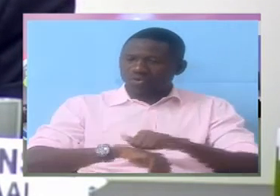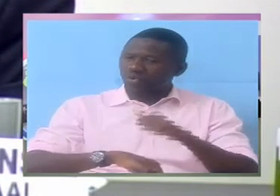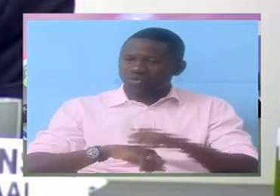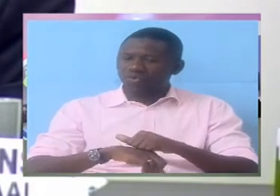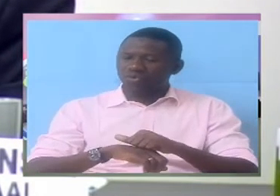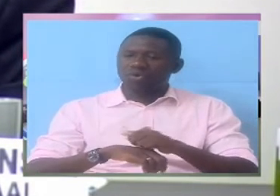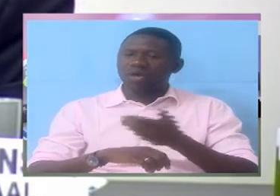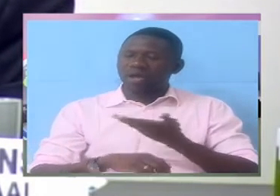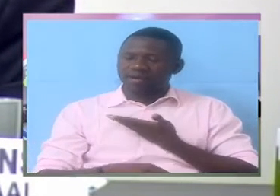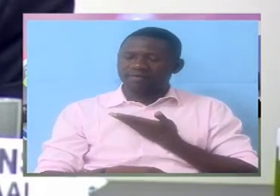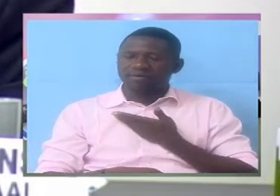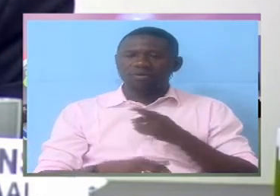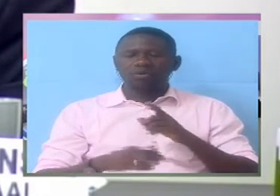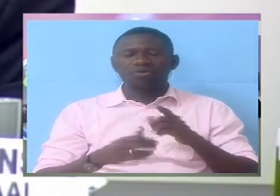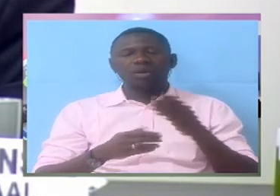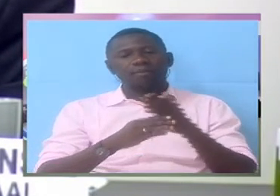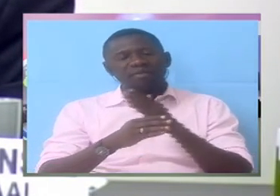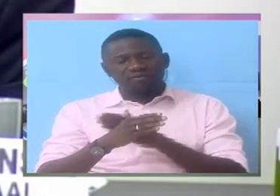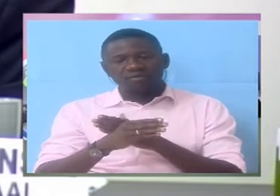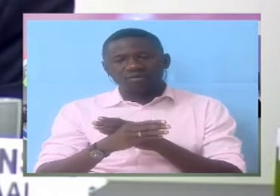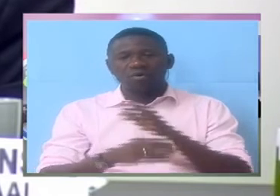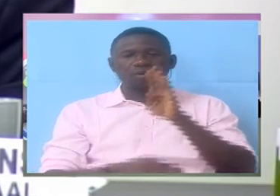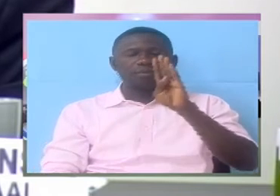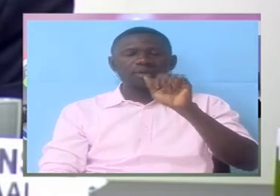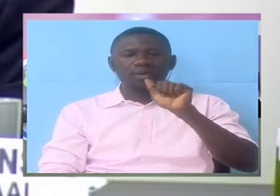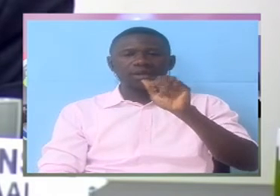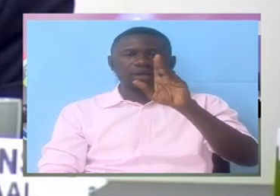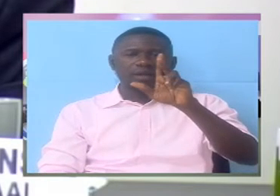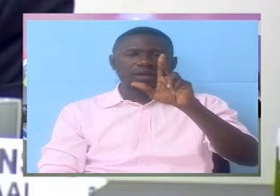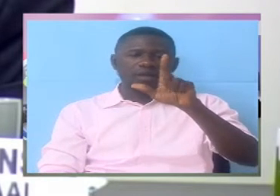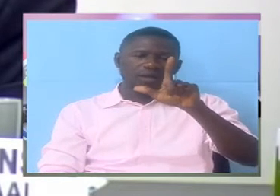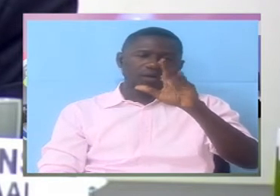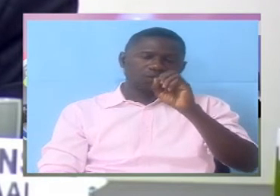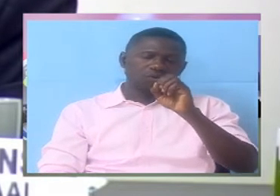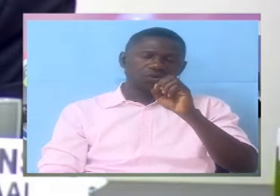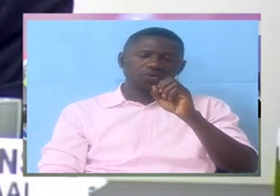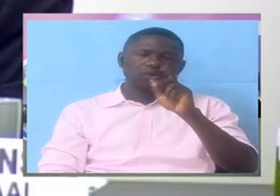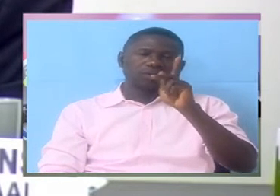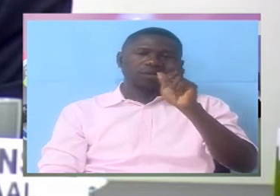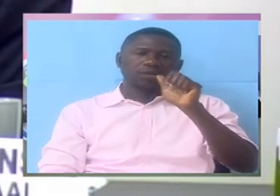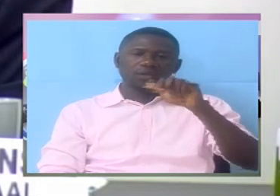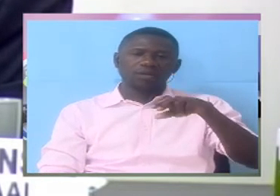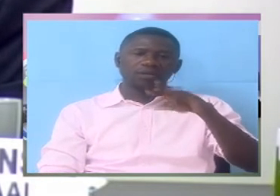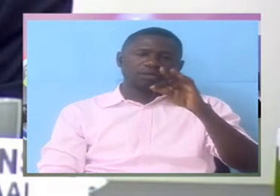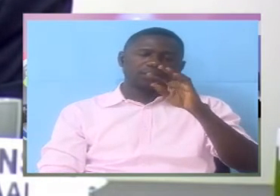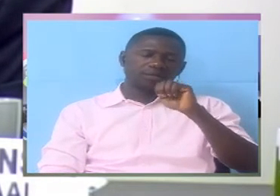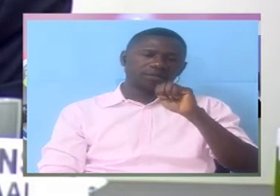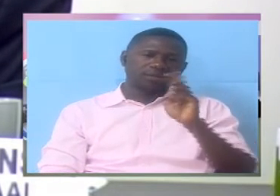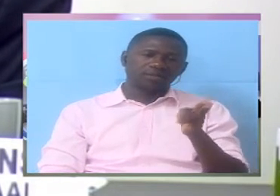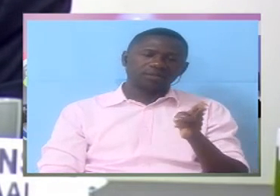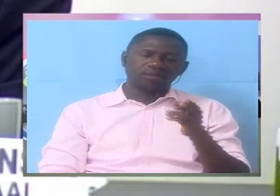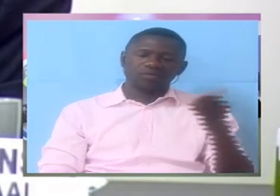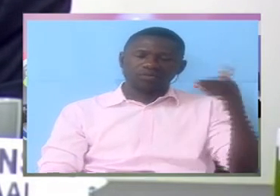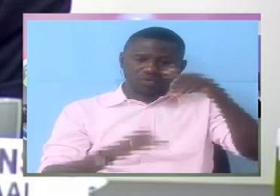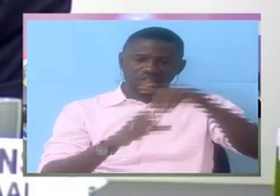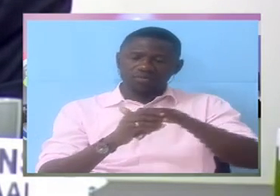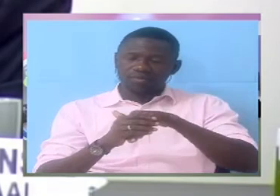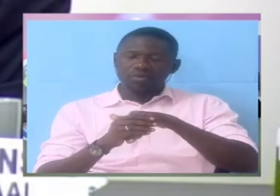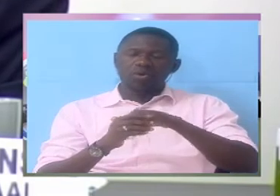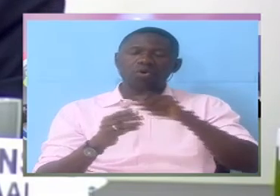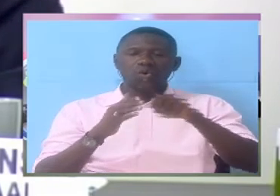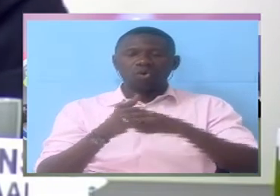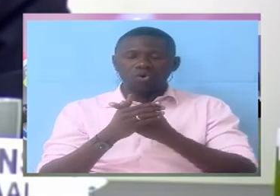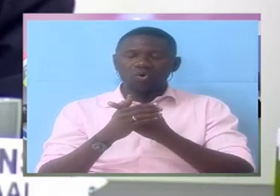to Baba Balo Kante coming into under their control, or after Balo Kante was put under